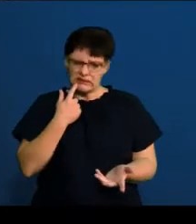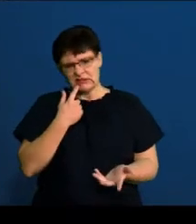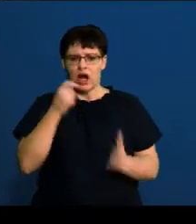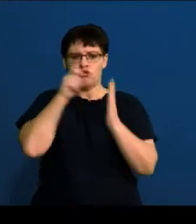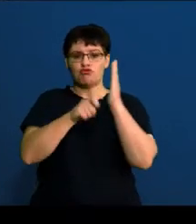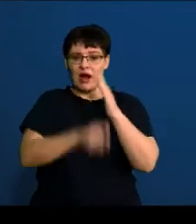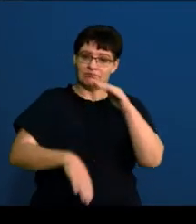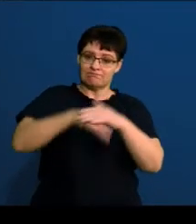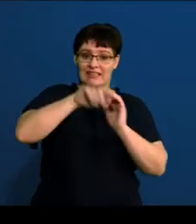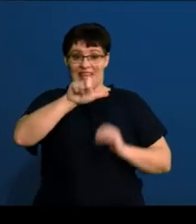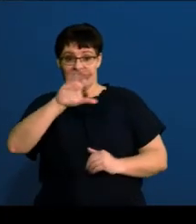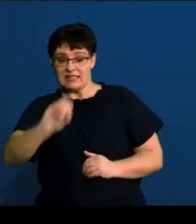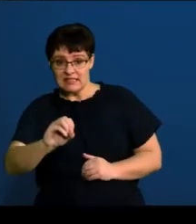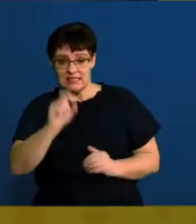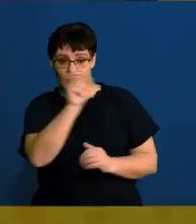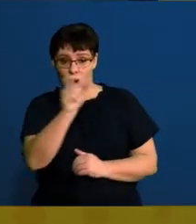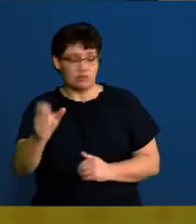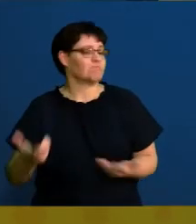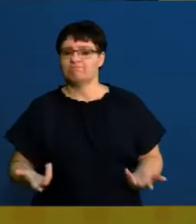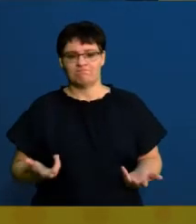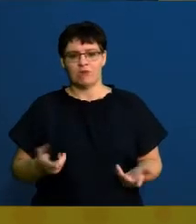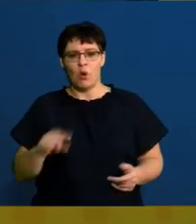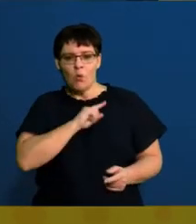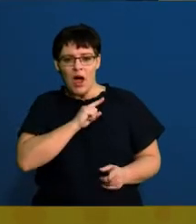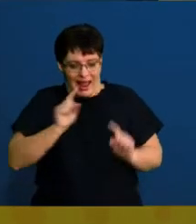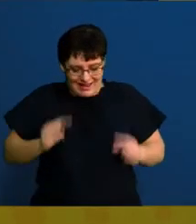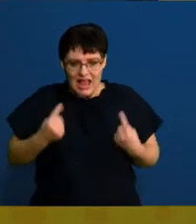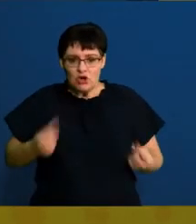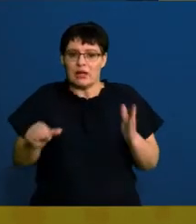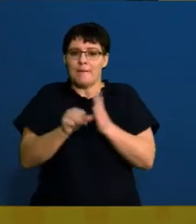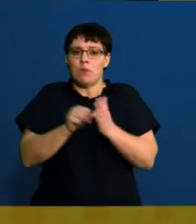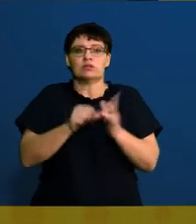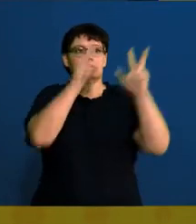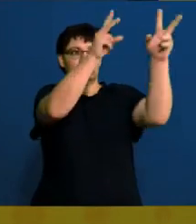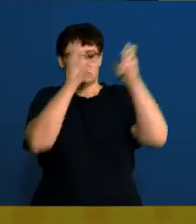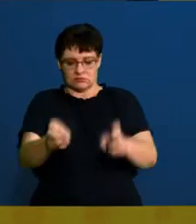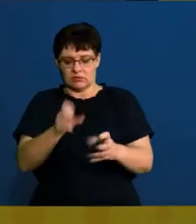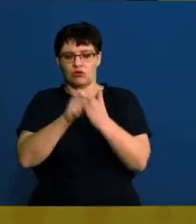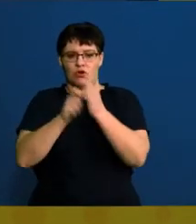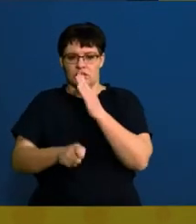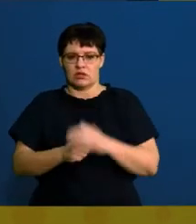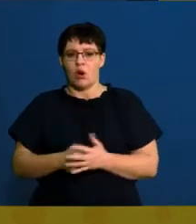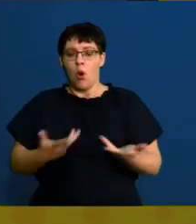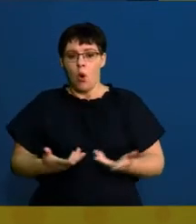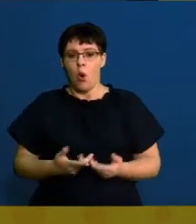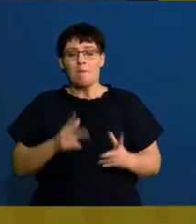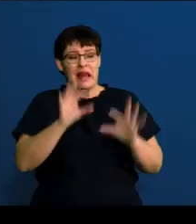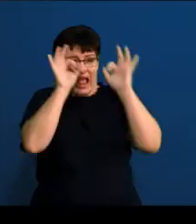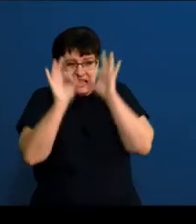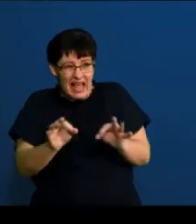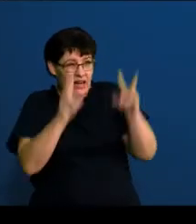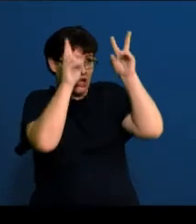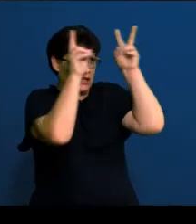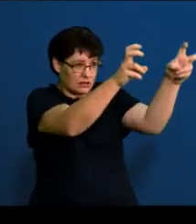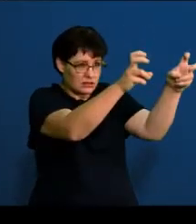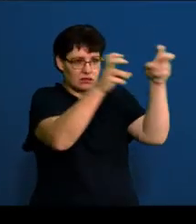are unable to sift out the important points. And lastly, they copy word for a word, and that's